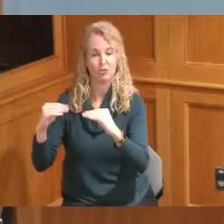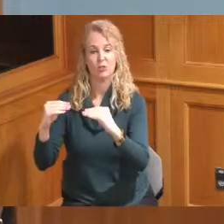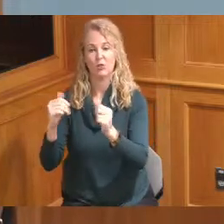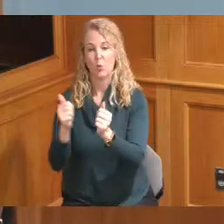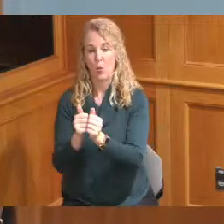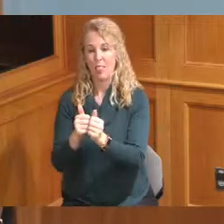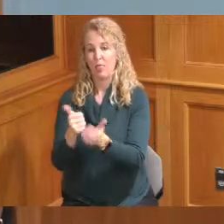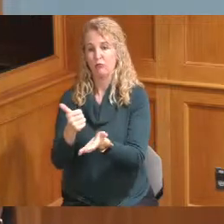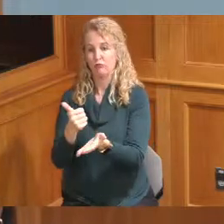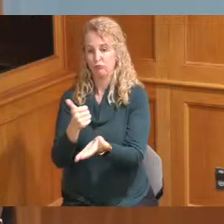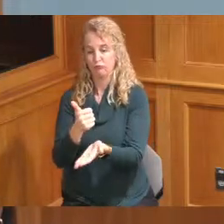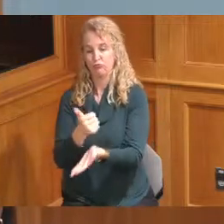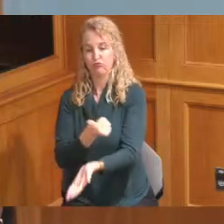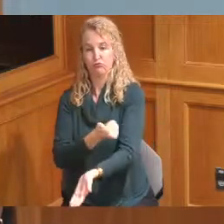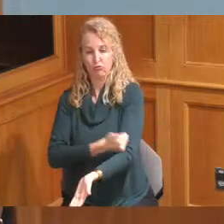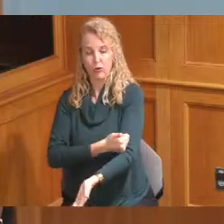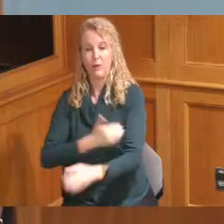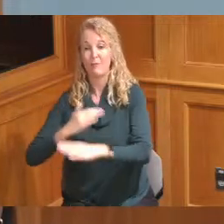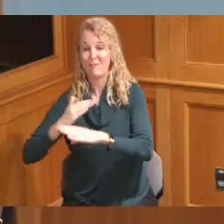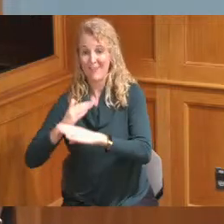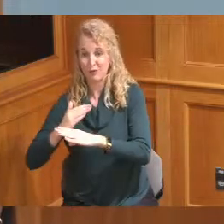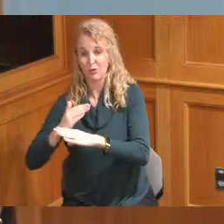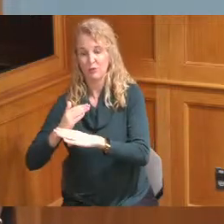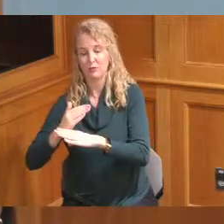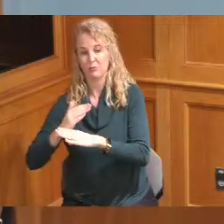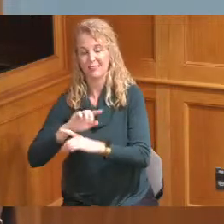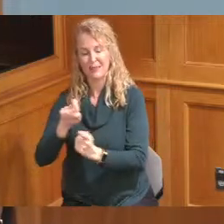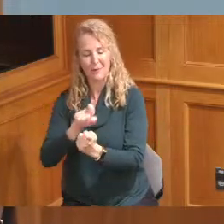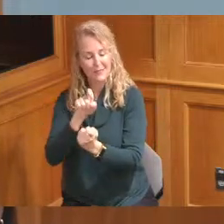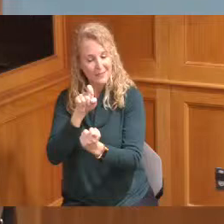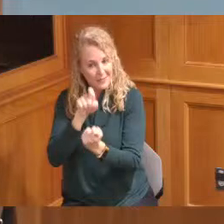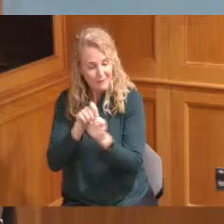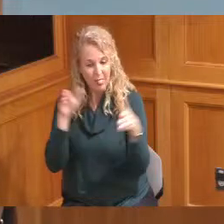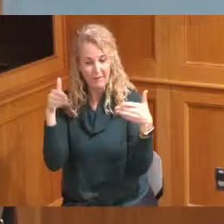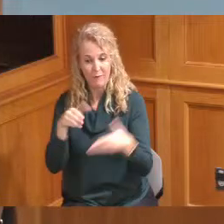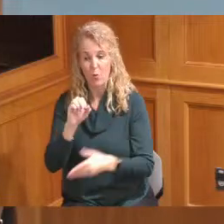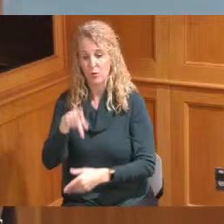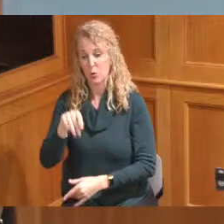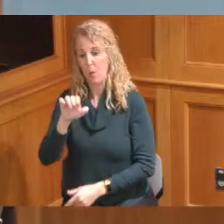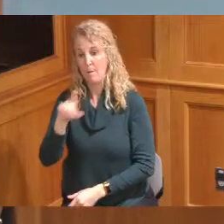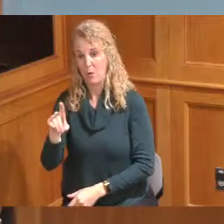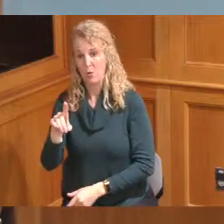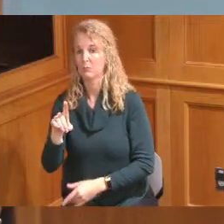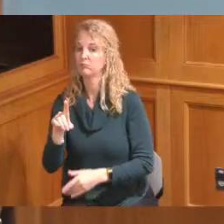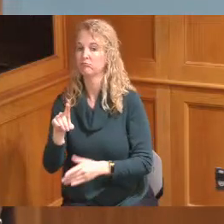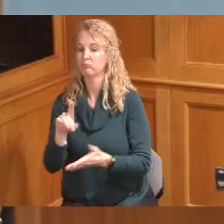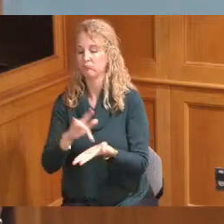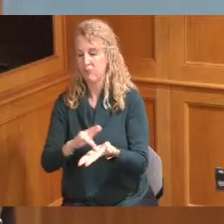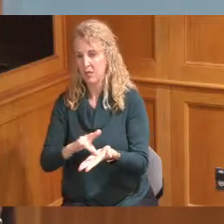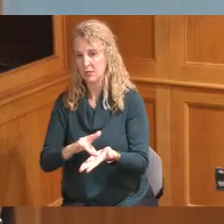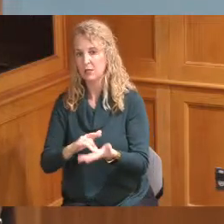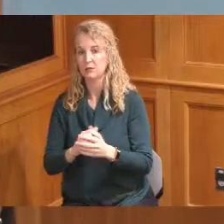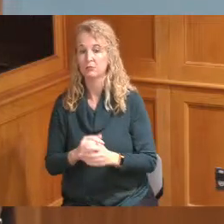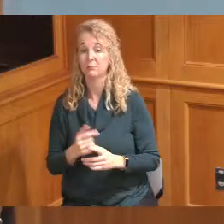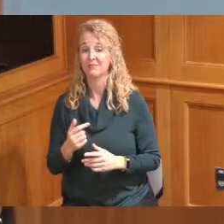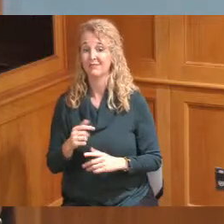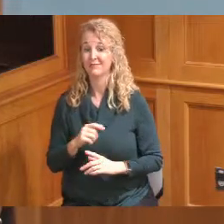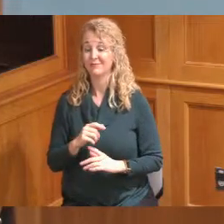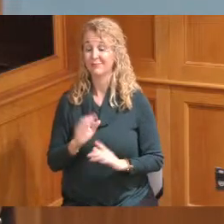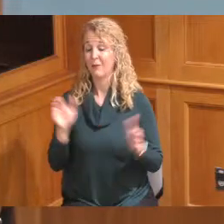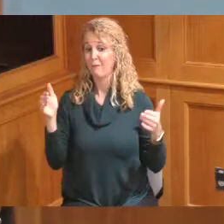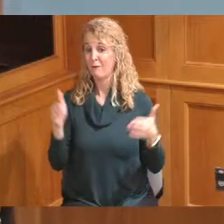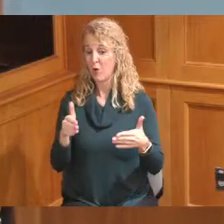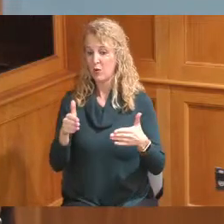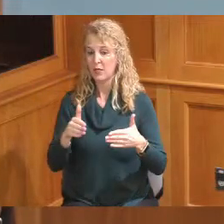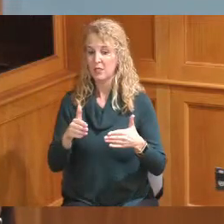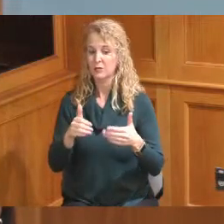use prevention, with special focus on opioid use, especially for adolescents, to some of the at-risk communities